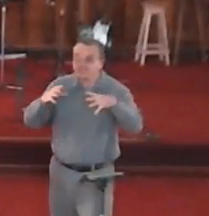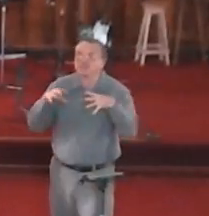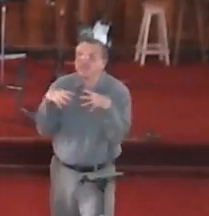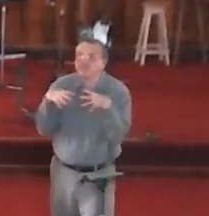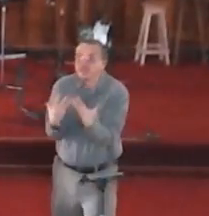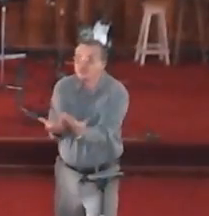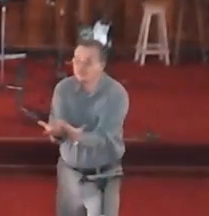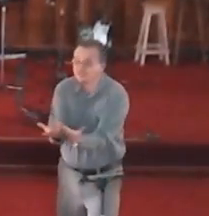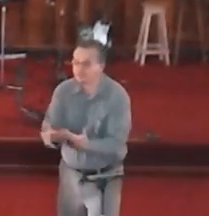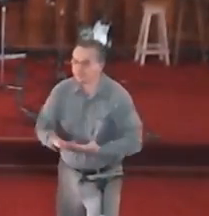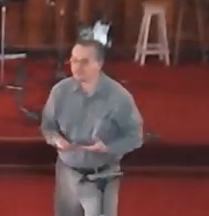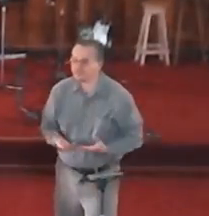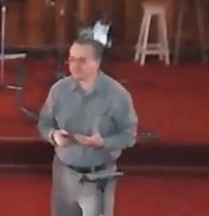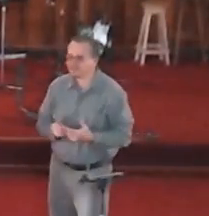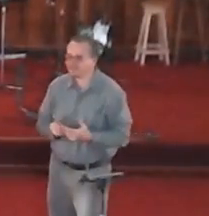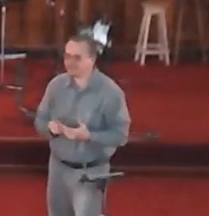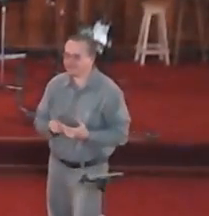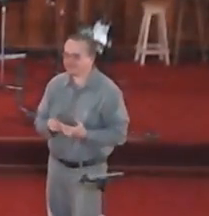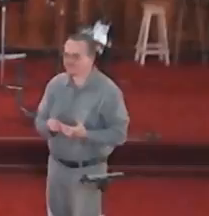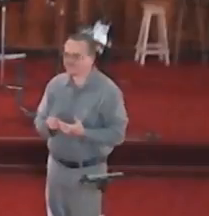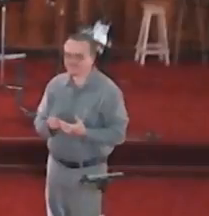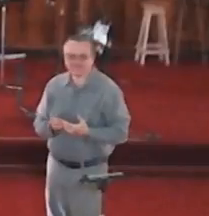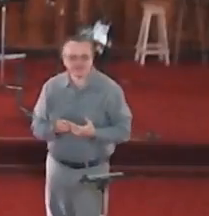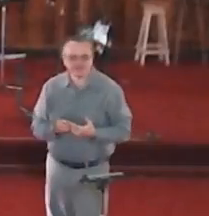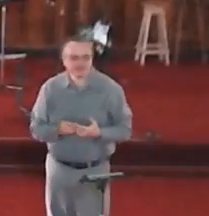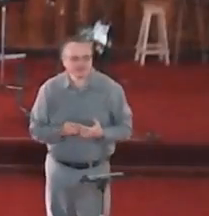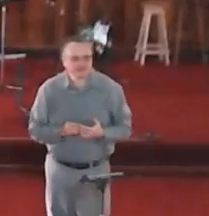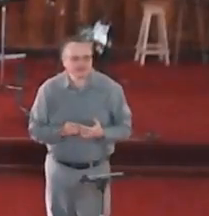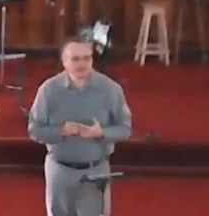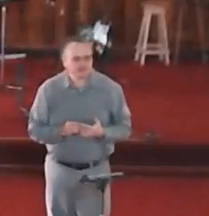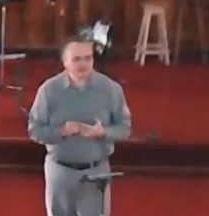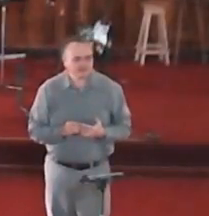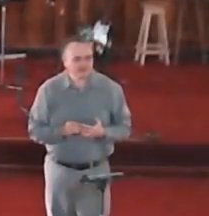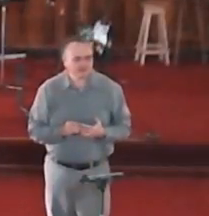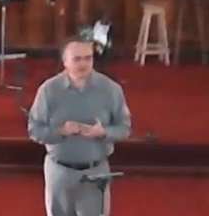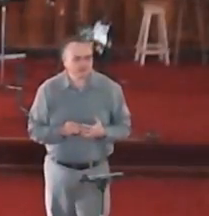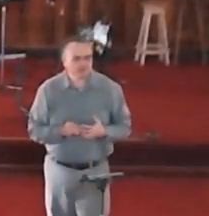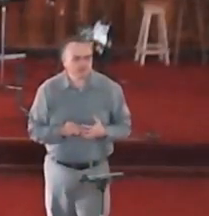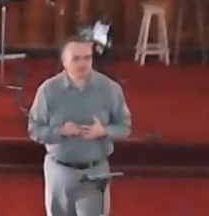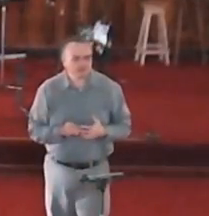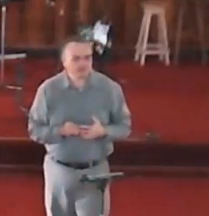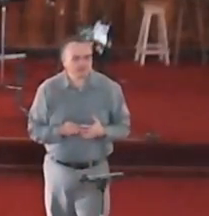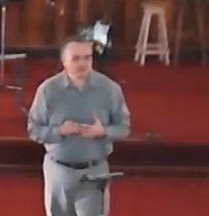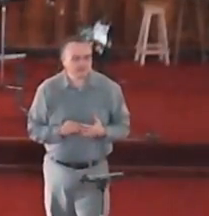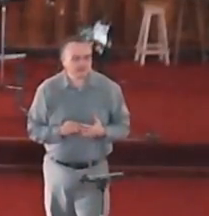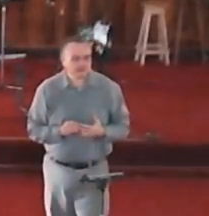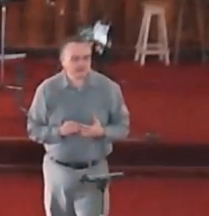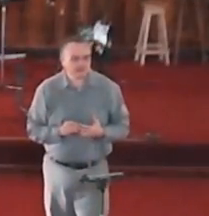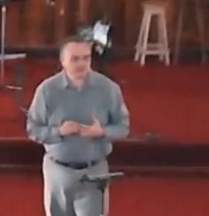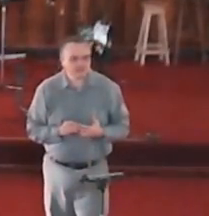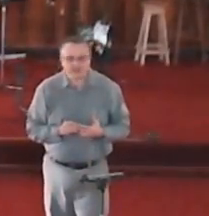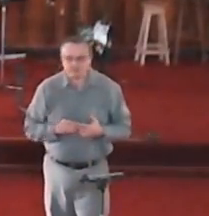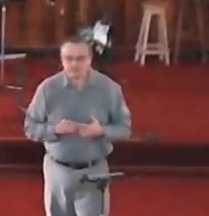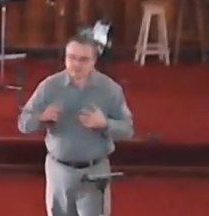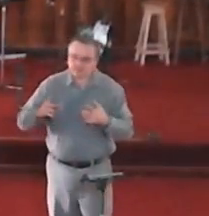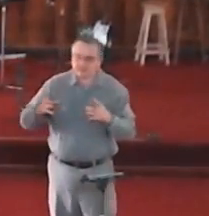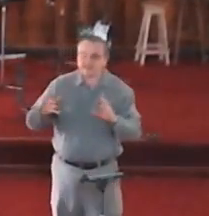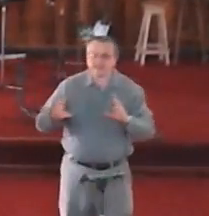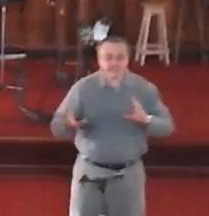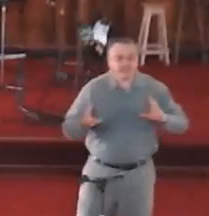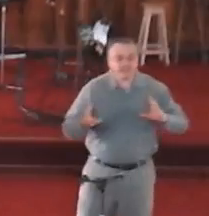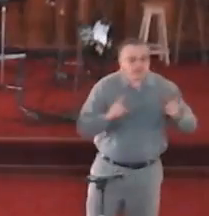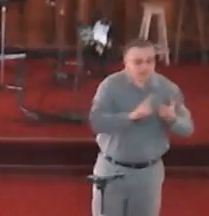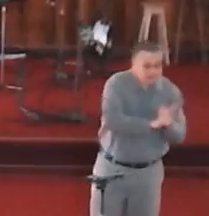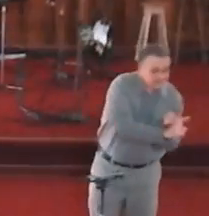es de donde vino Bernabé. In Acts 4, we just saw that Cyprus is where Barnabas had originally come from. Bernabé